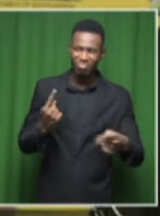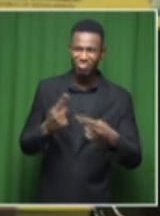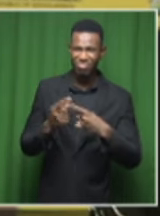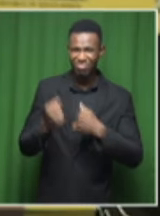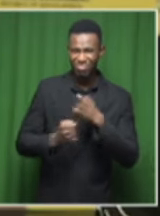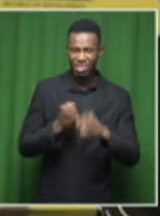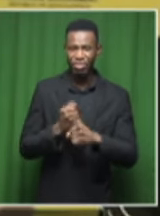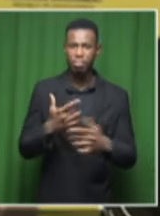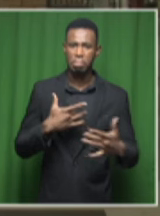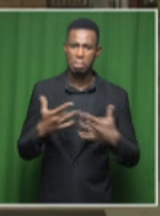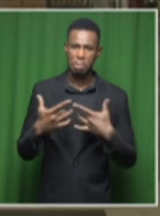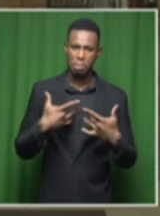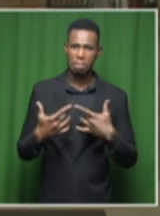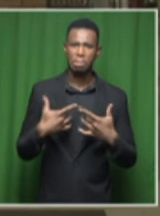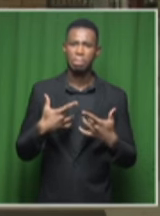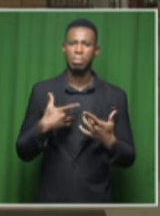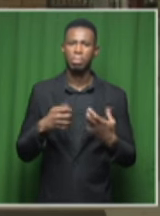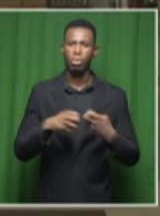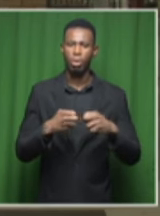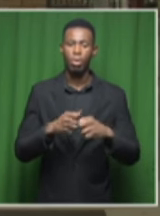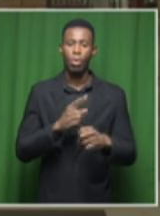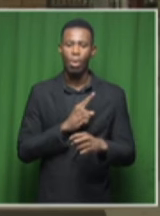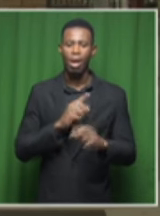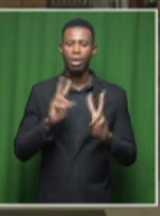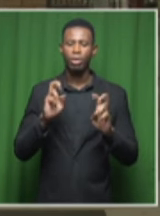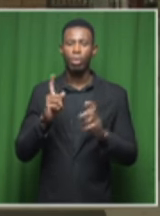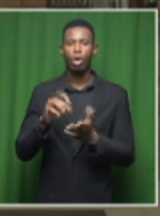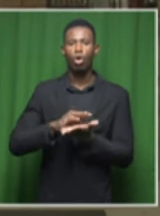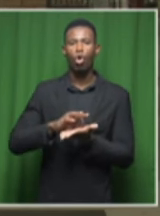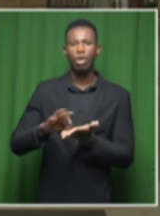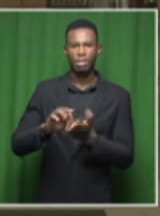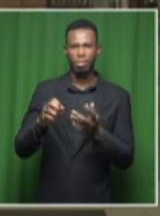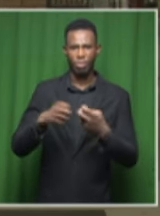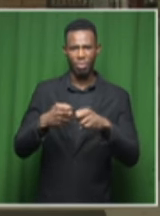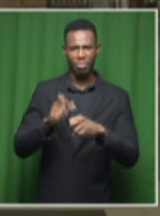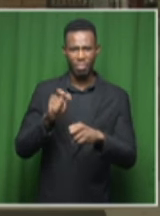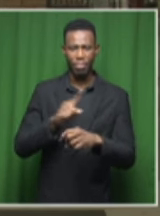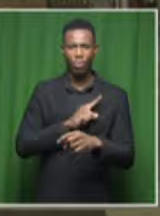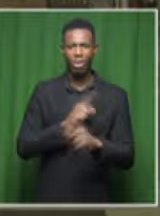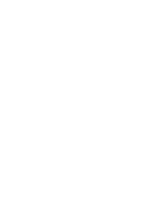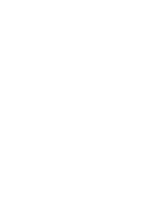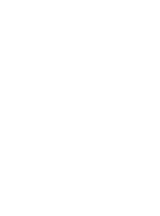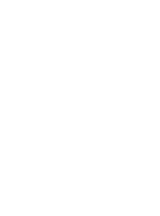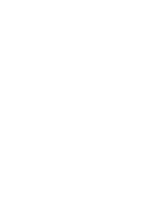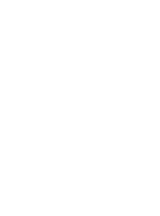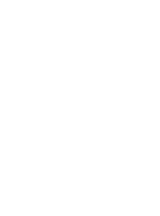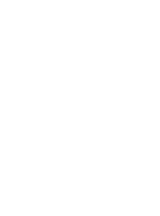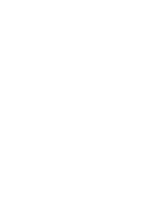due to mainly contractual disputes. Rutando Bobori, SABC News in Nirvana.